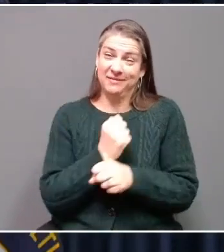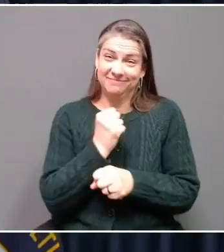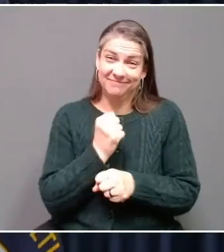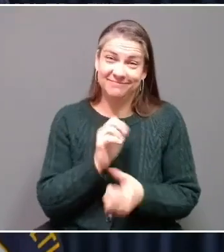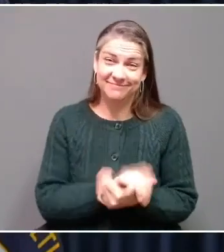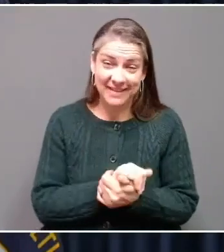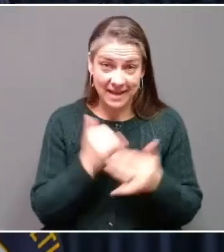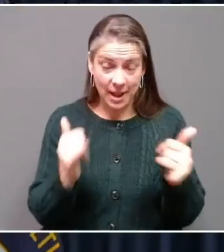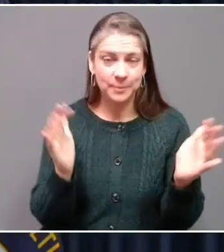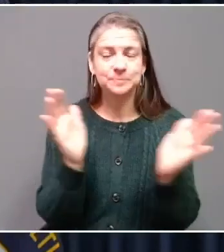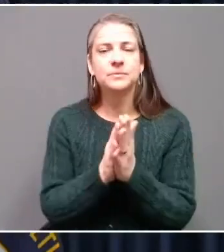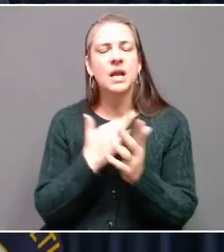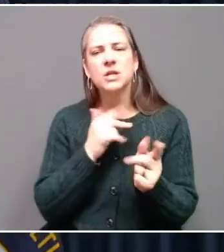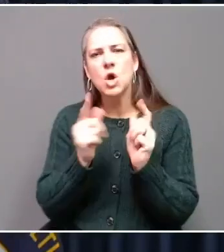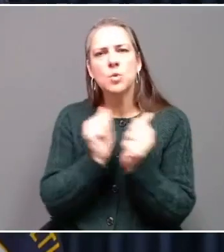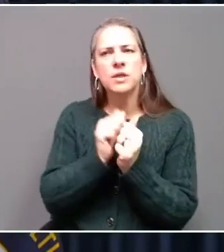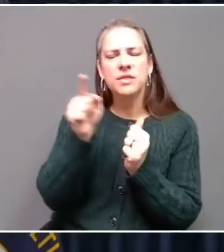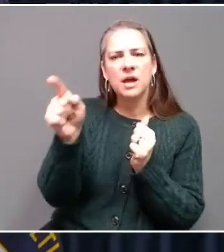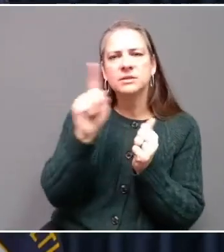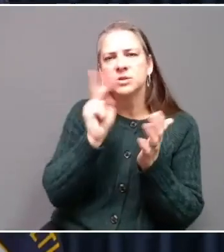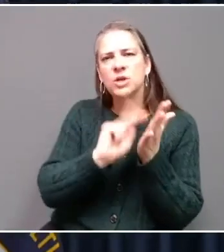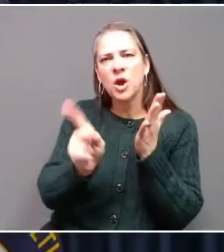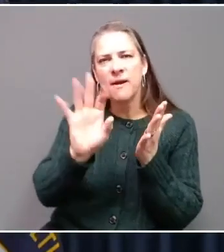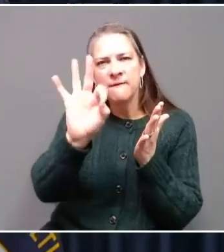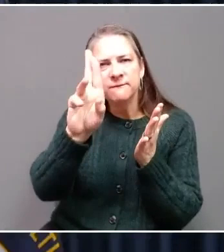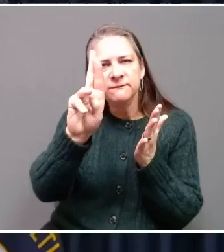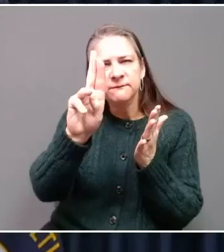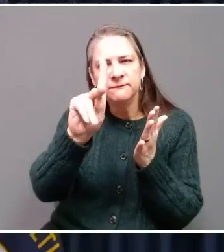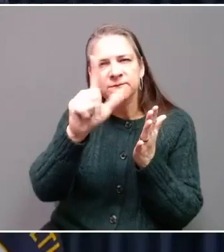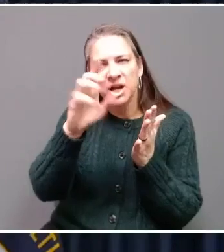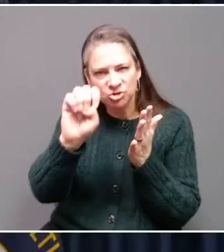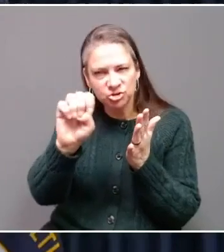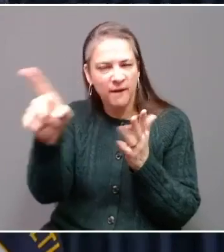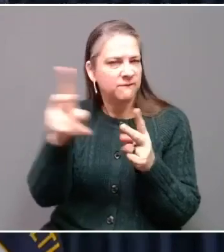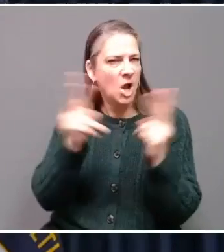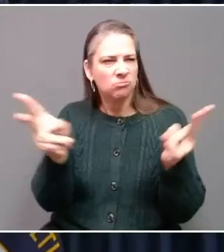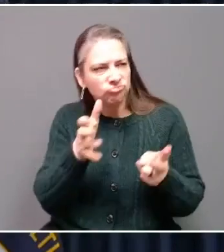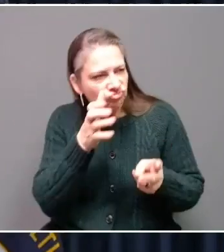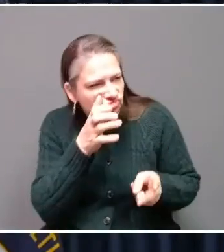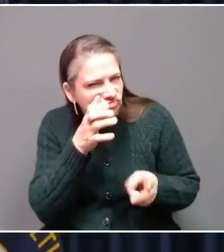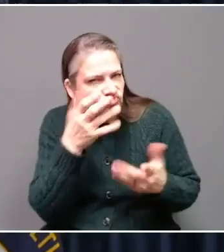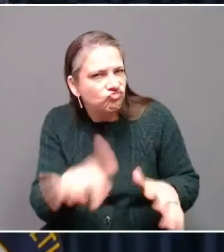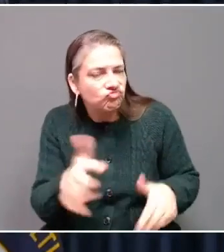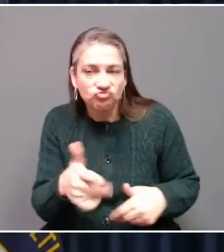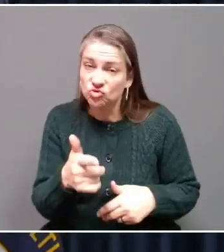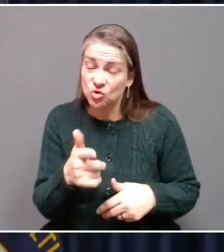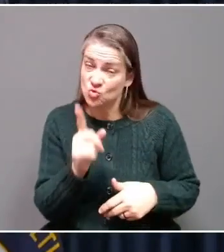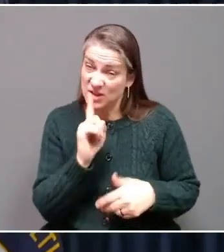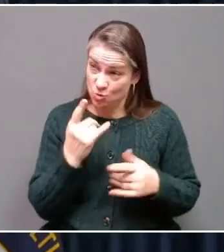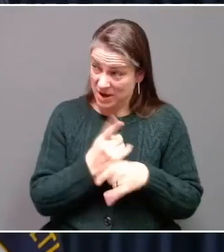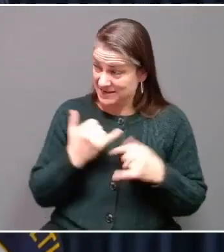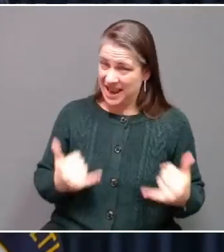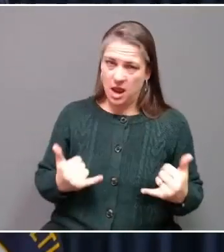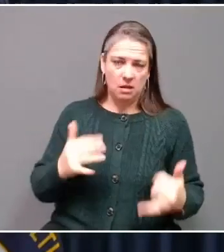talked with HUD Secretary Fudge, who was very receptive. Currently, it takes way too long to get what they